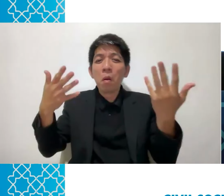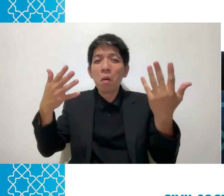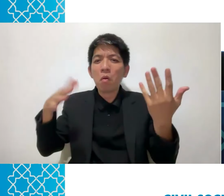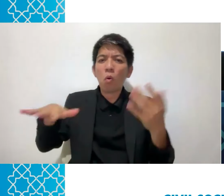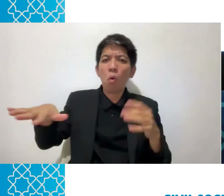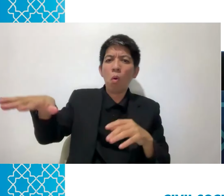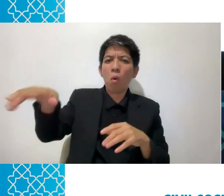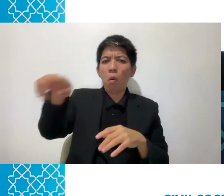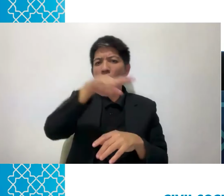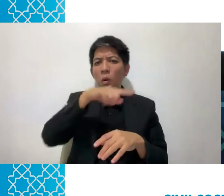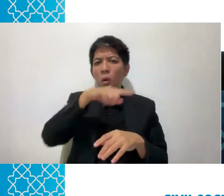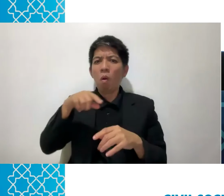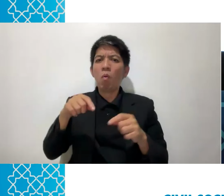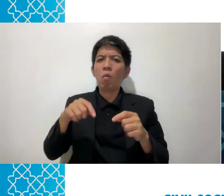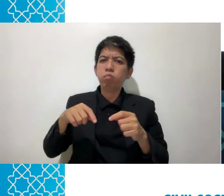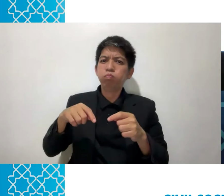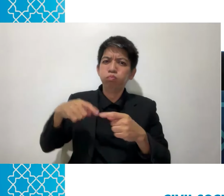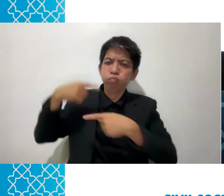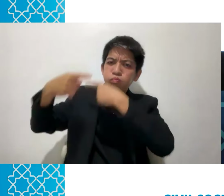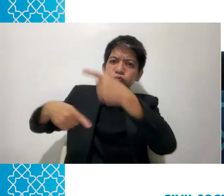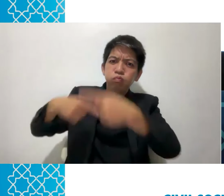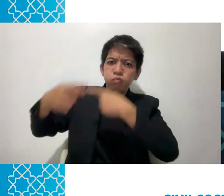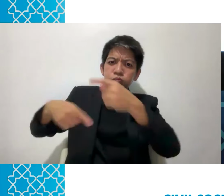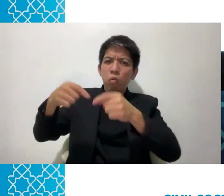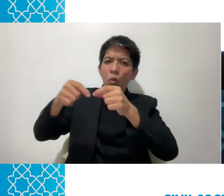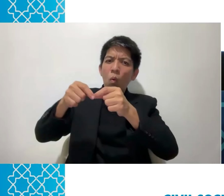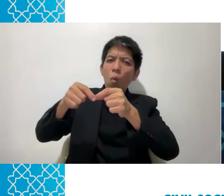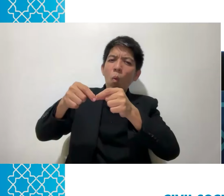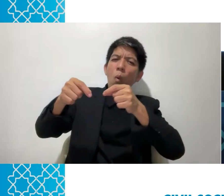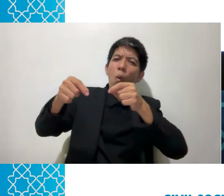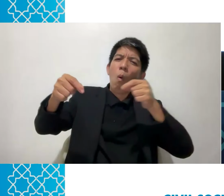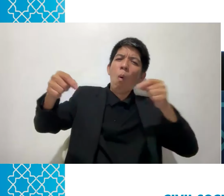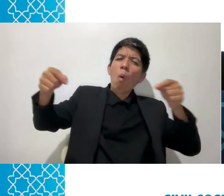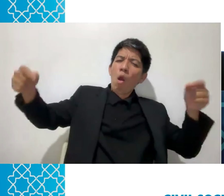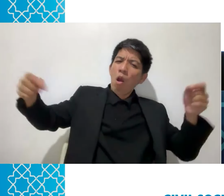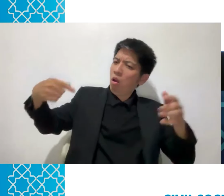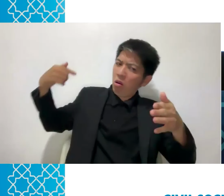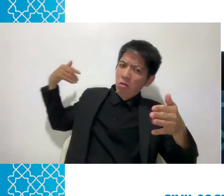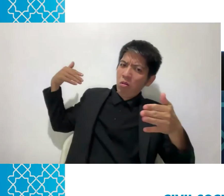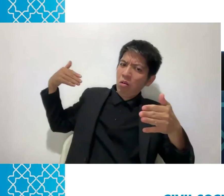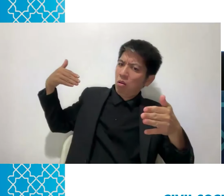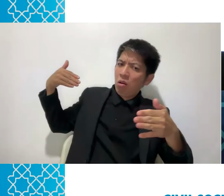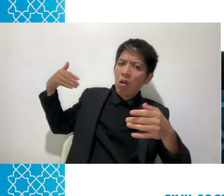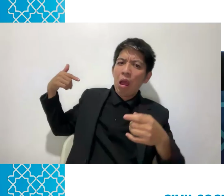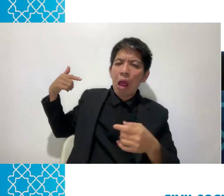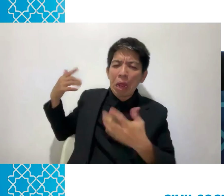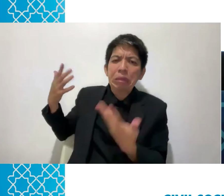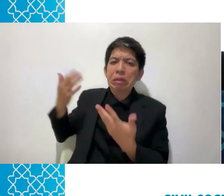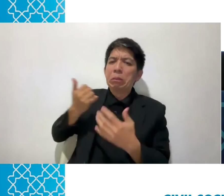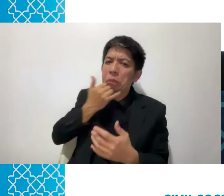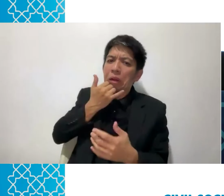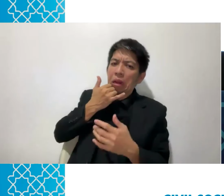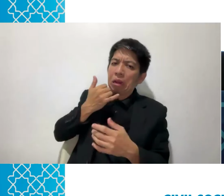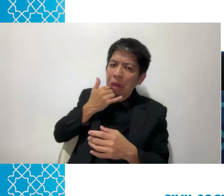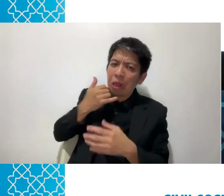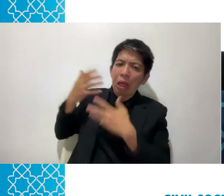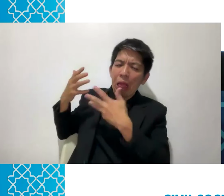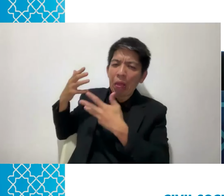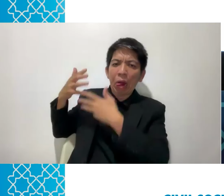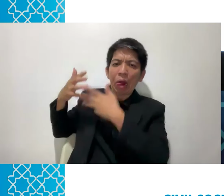right, damages and harms will remain for a long time. and it would cost a lot of money to